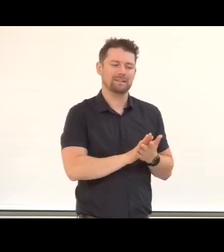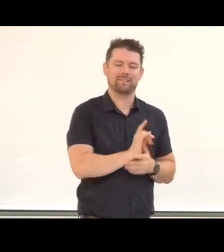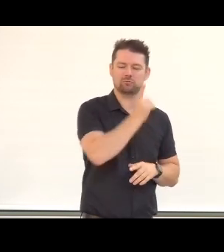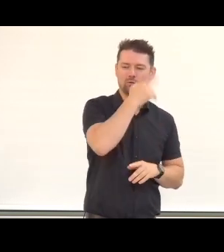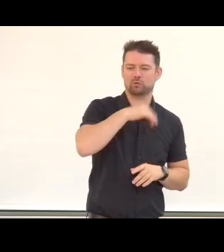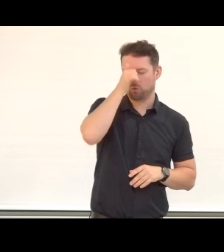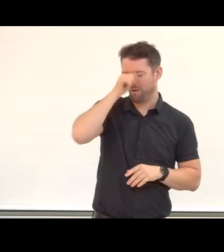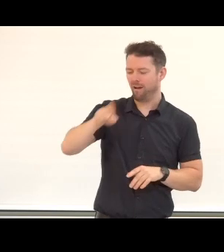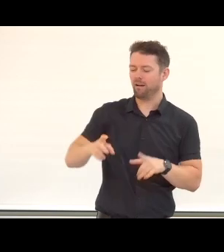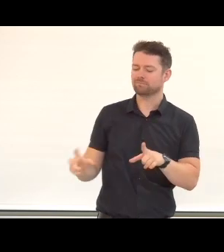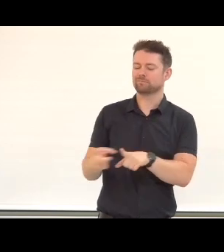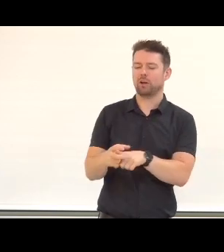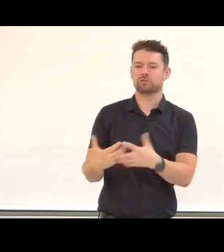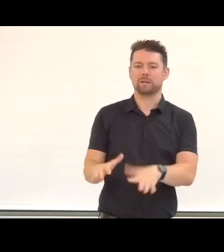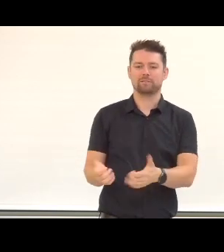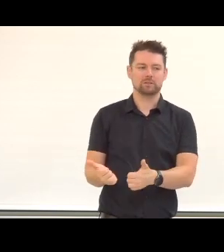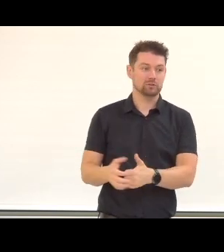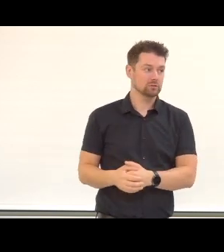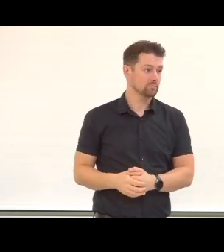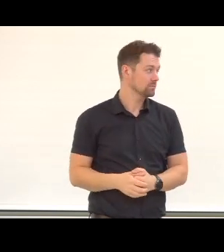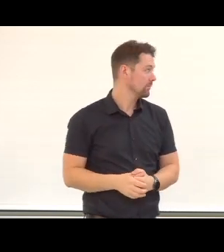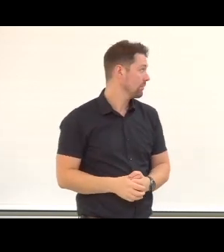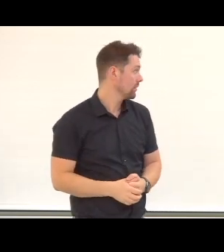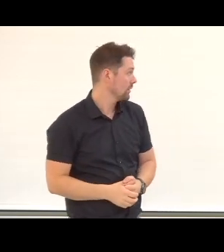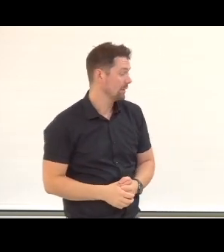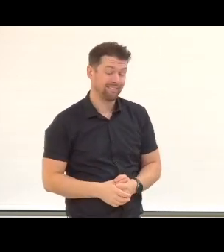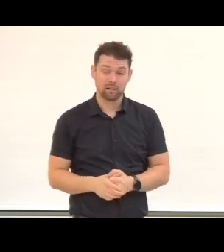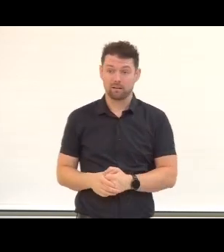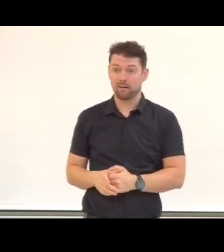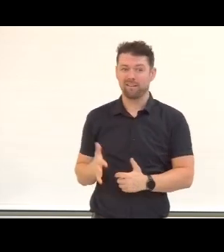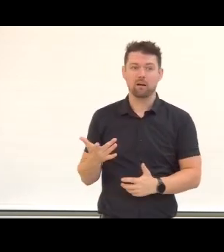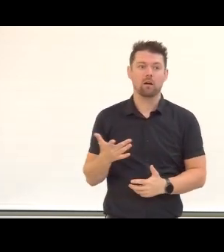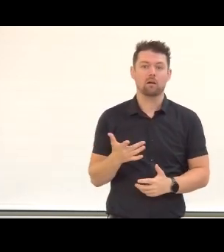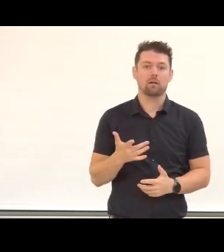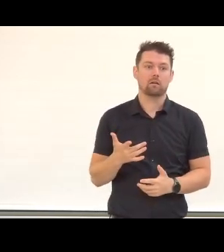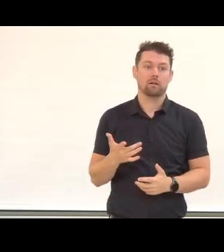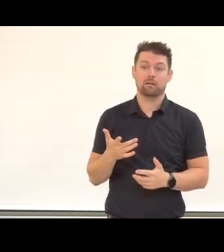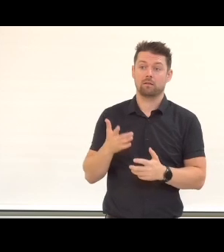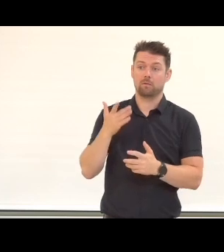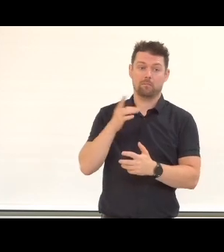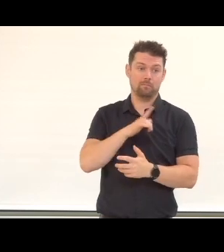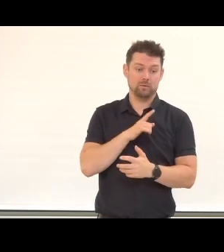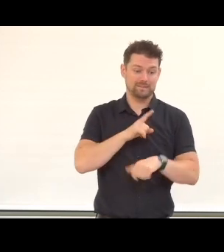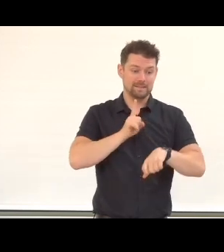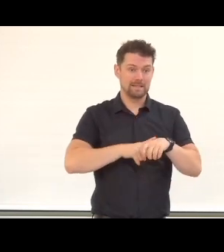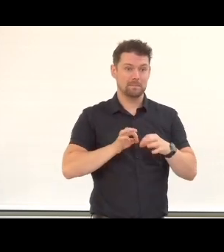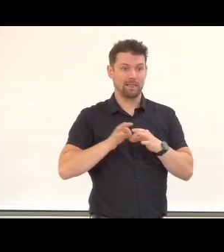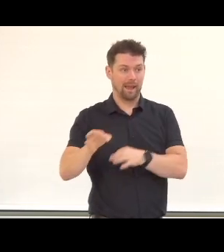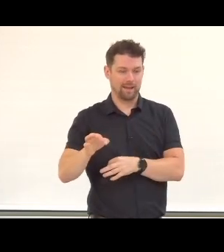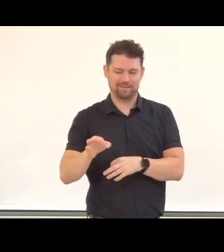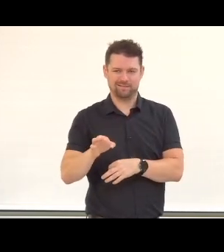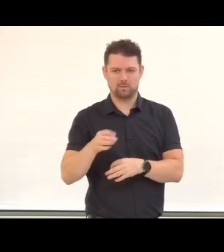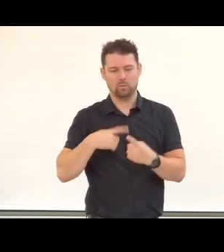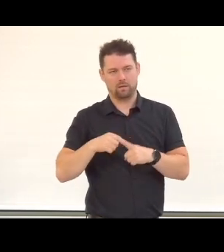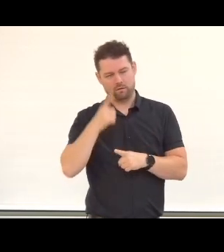that. So like in the mission architecture, in terms of time delay, we're on Mars, so we also have to make